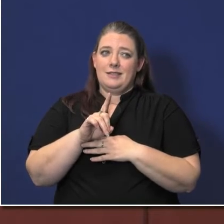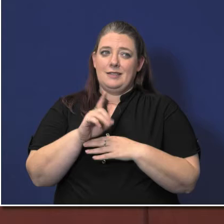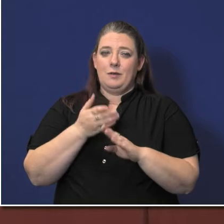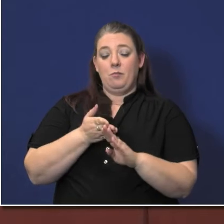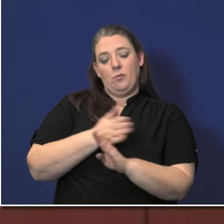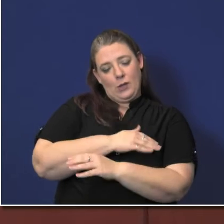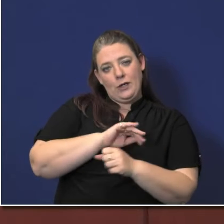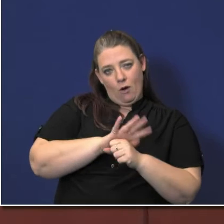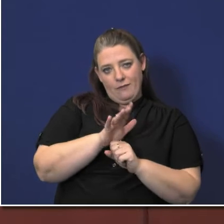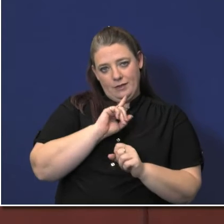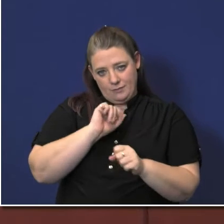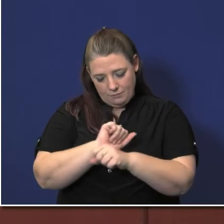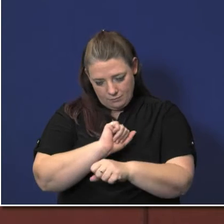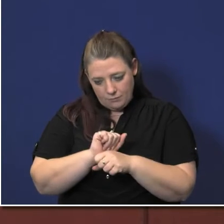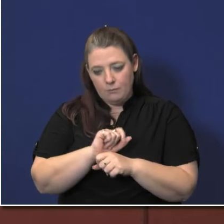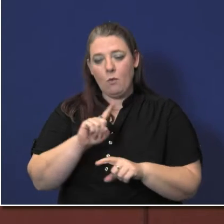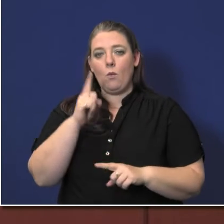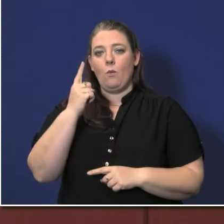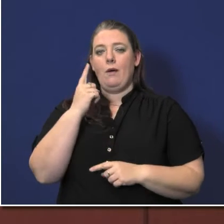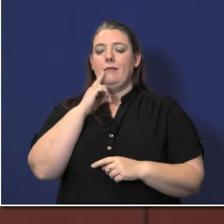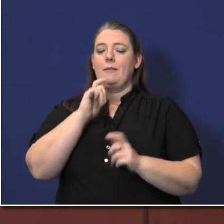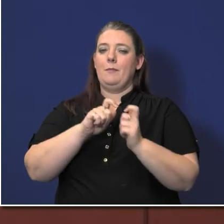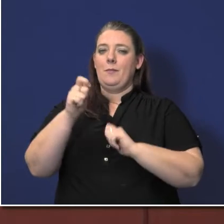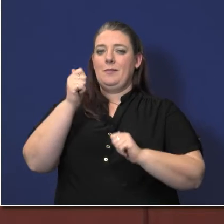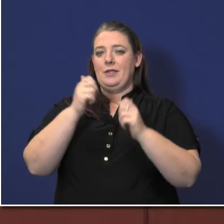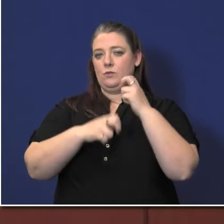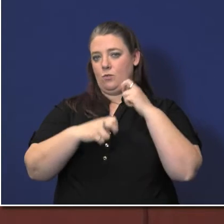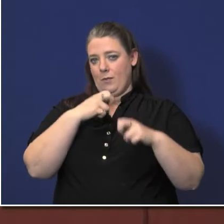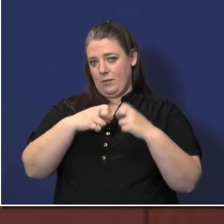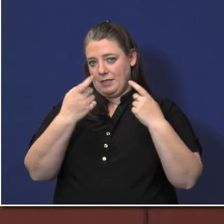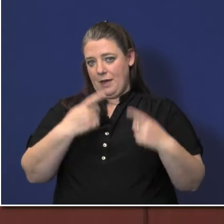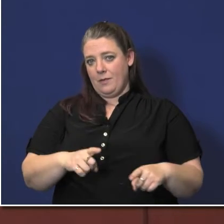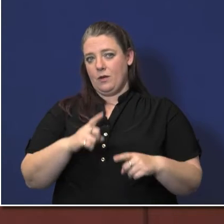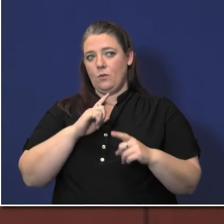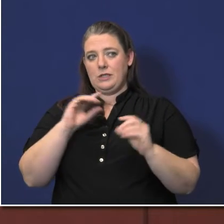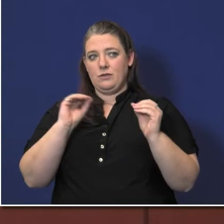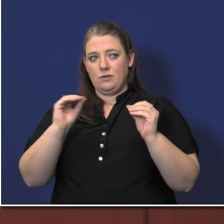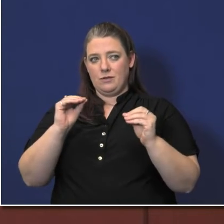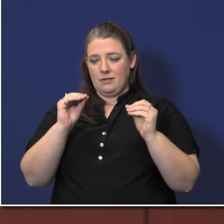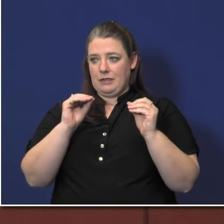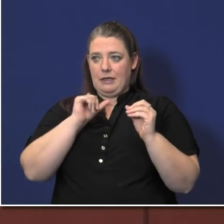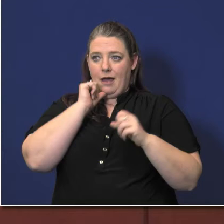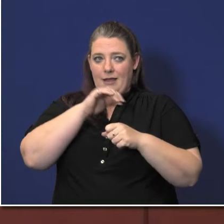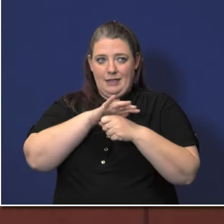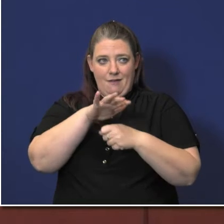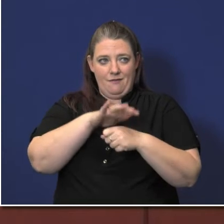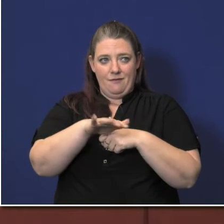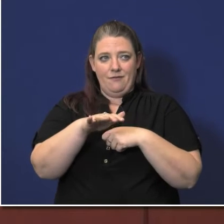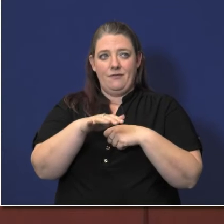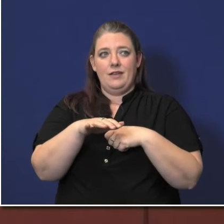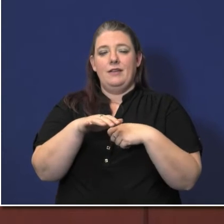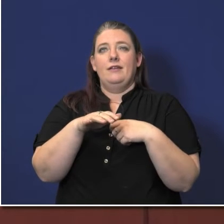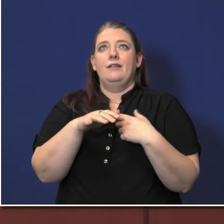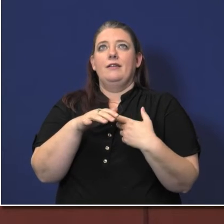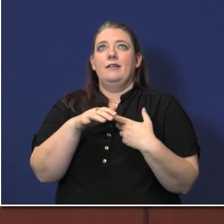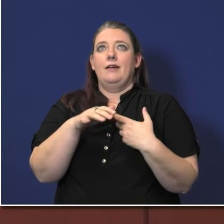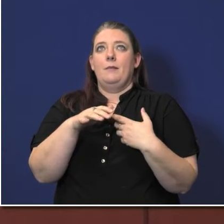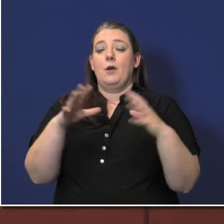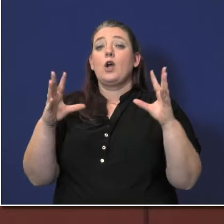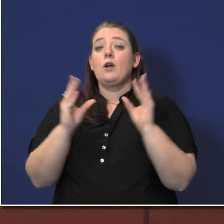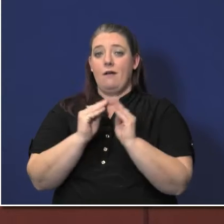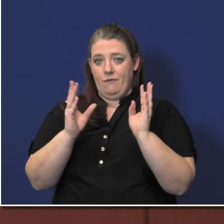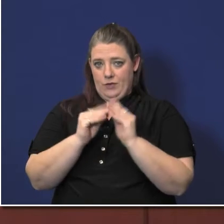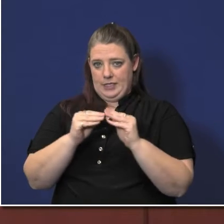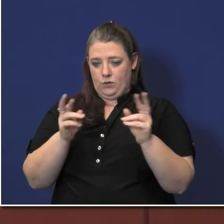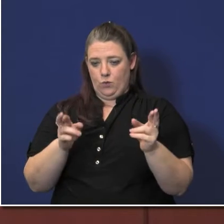pre-COVID, no doubt, but one of the biggest problems we had in this district was lack of office space, lack of conference